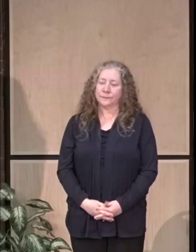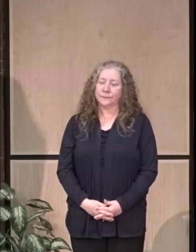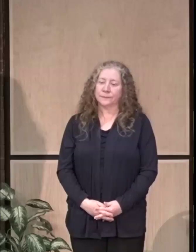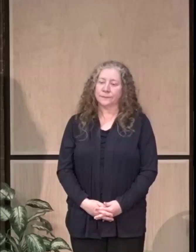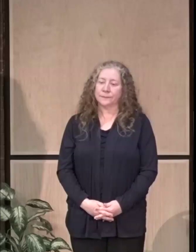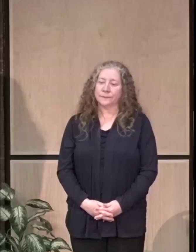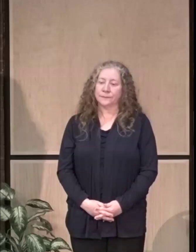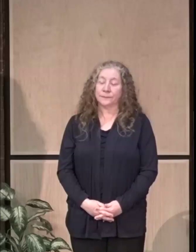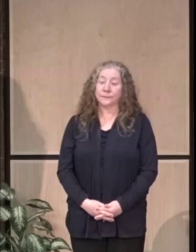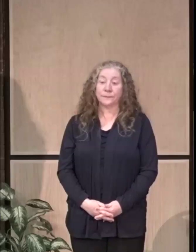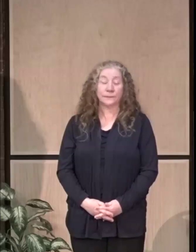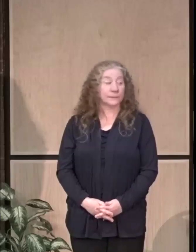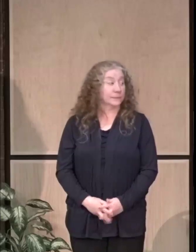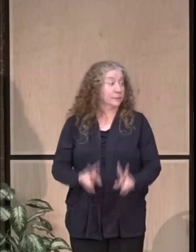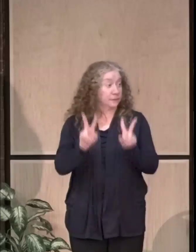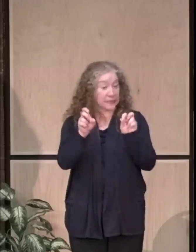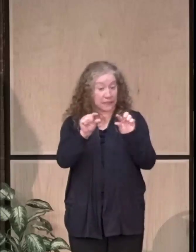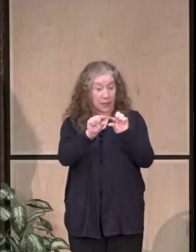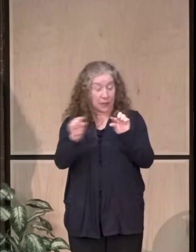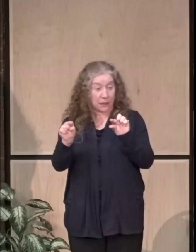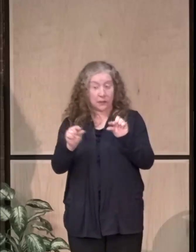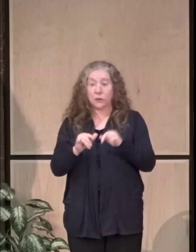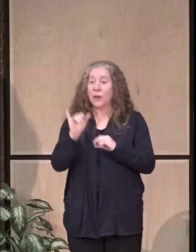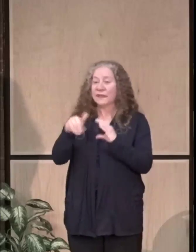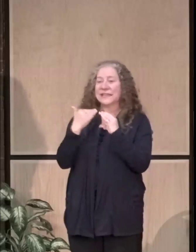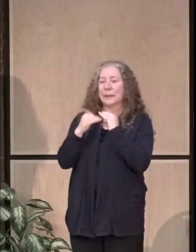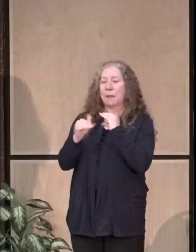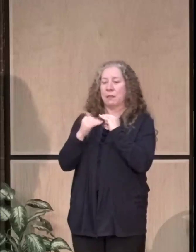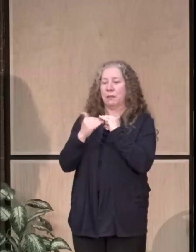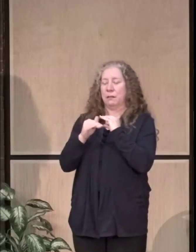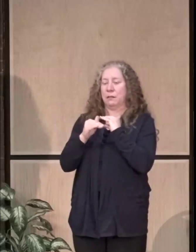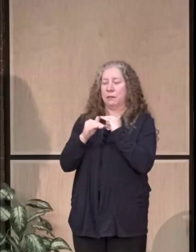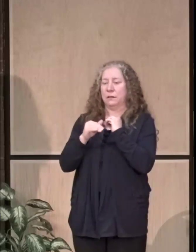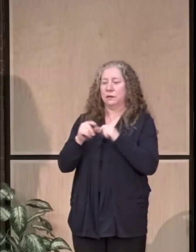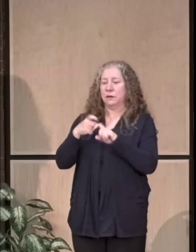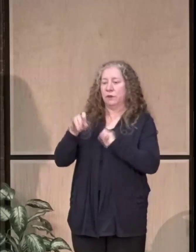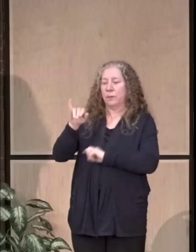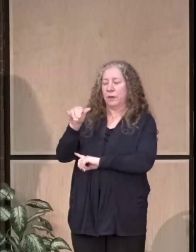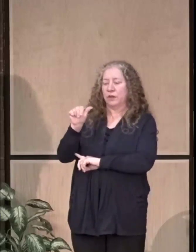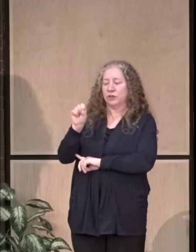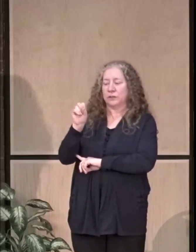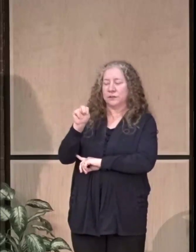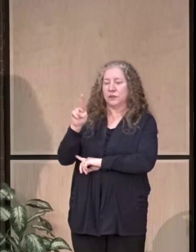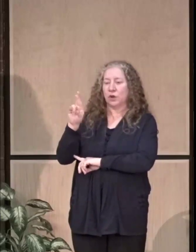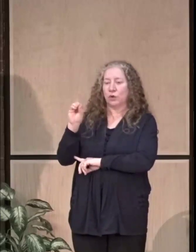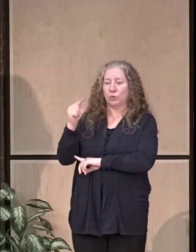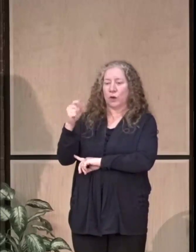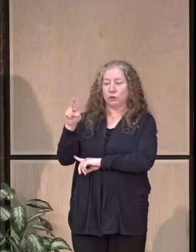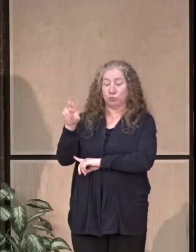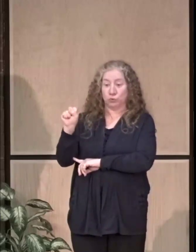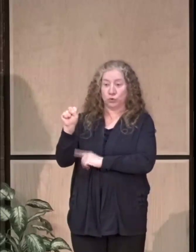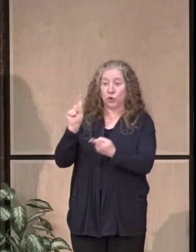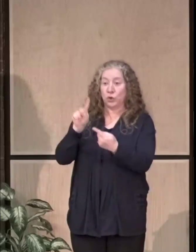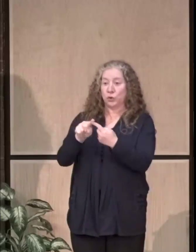What is this one titled? It's an email from Jason Rogers to